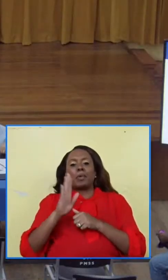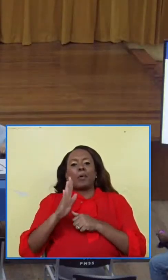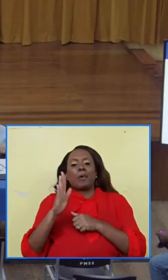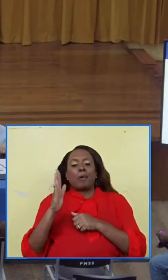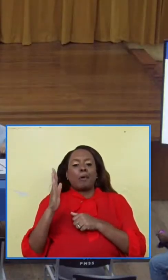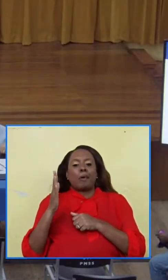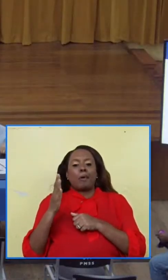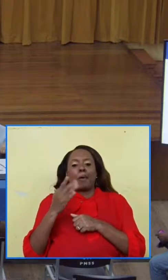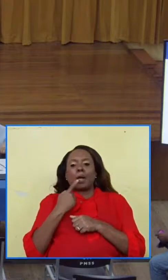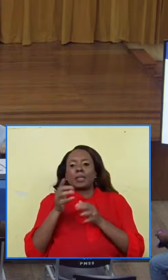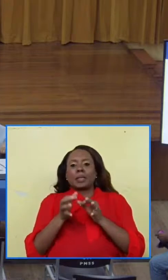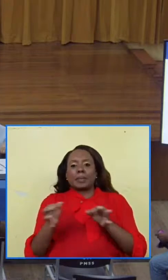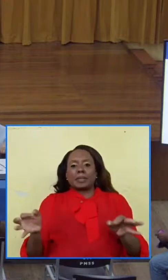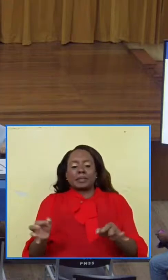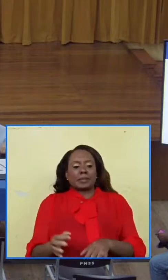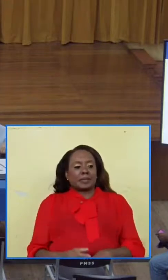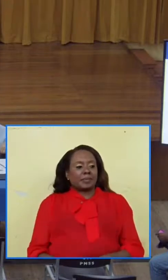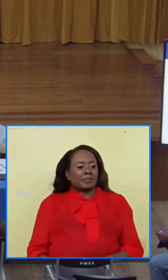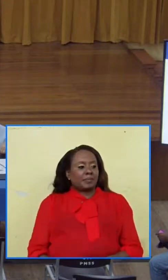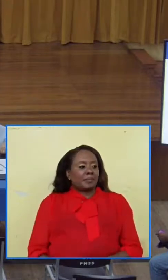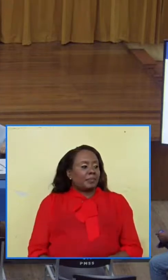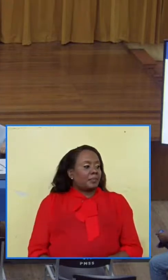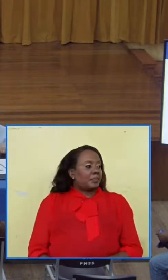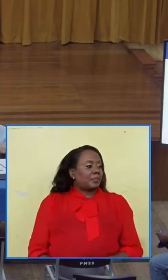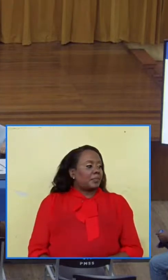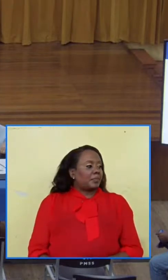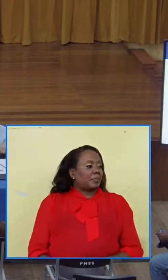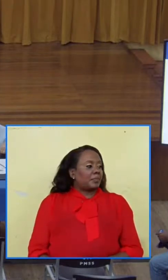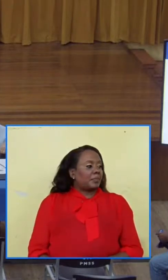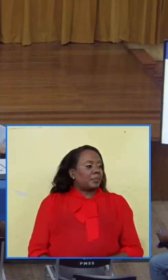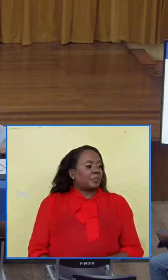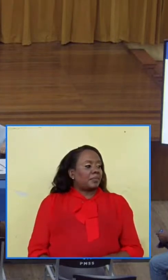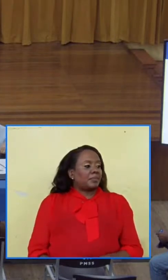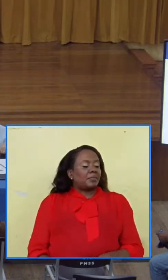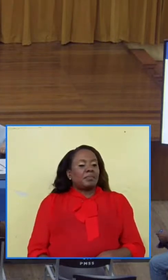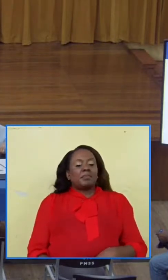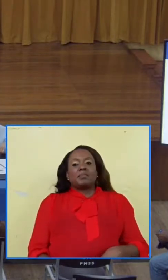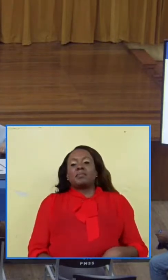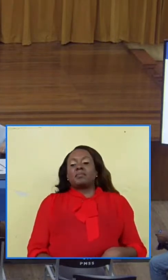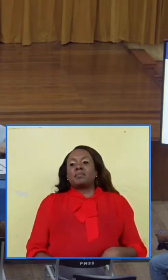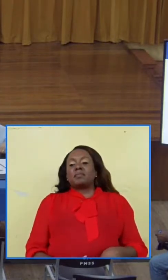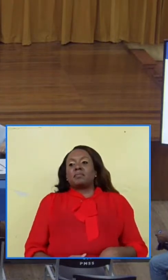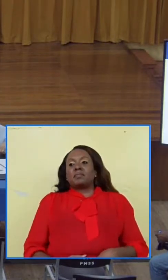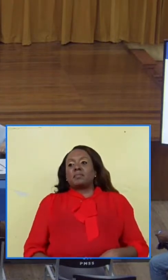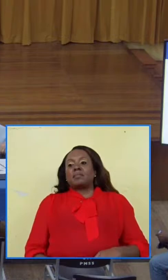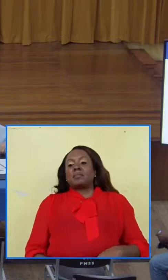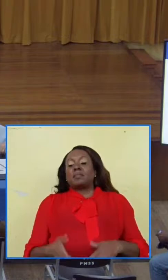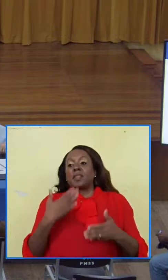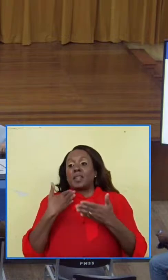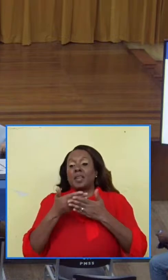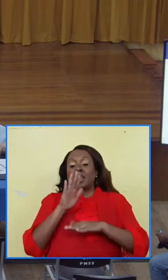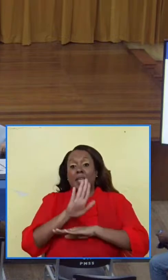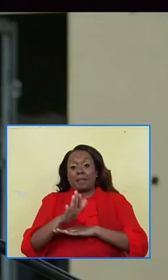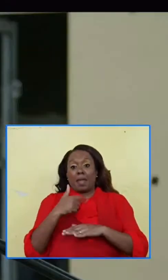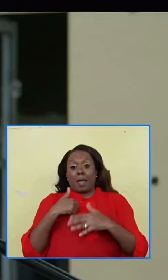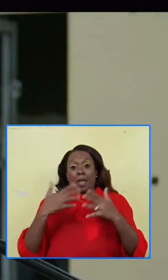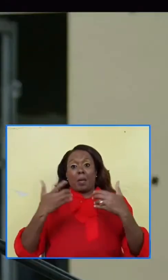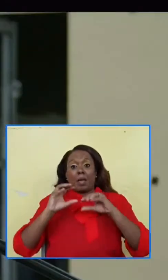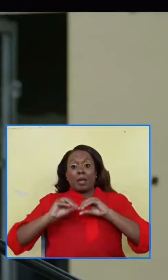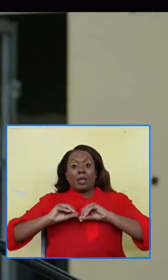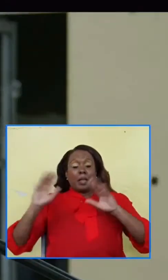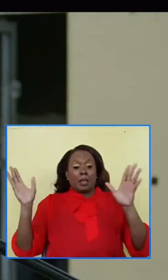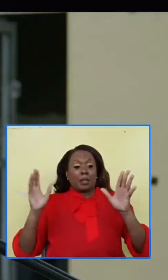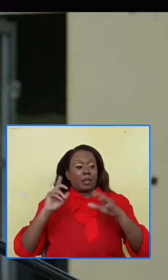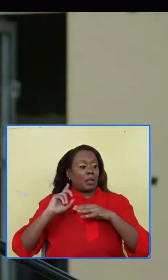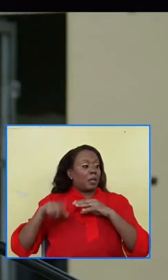Hi, good evening. As I said, I wanted some clarity on some of the